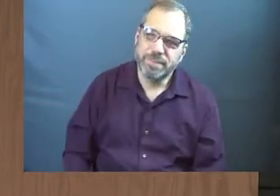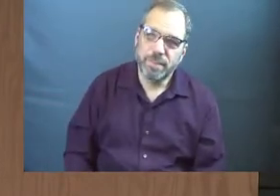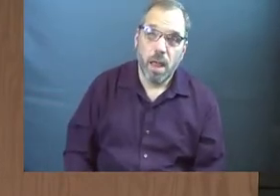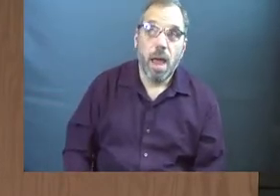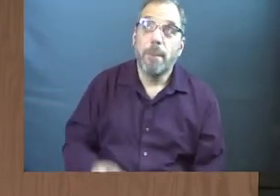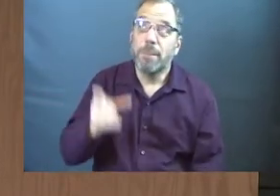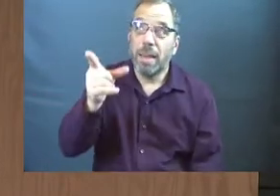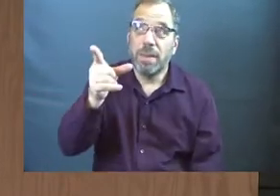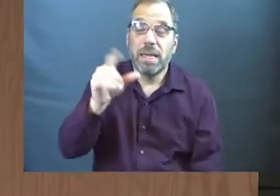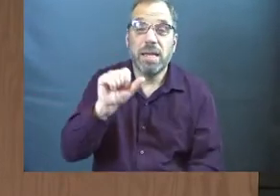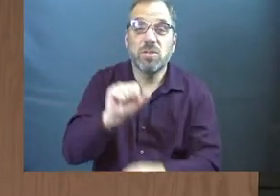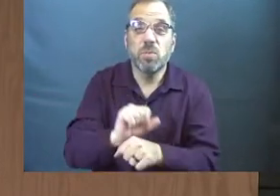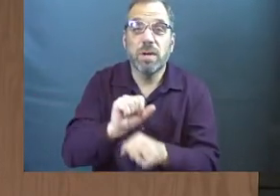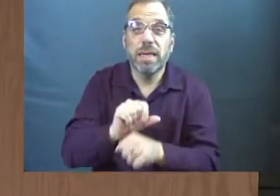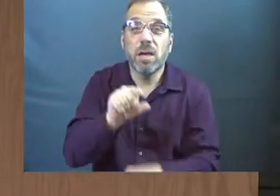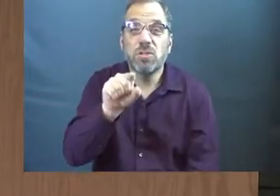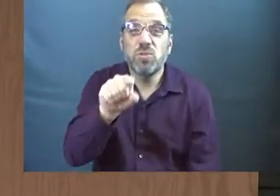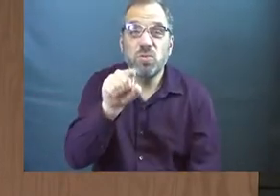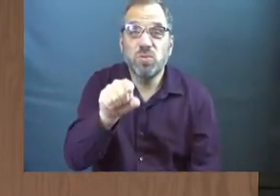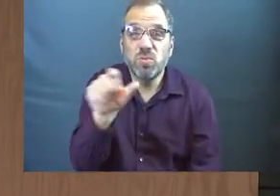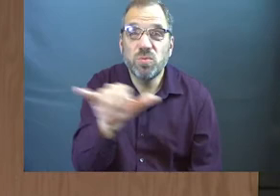And maybe he's still working on you too,